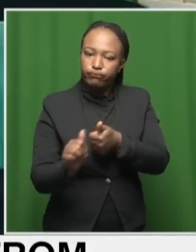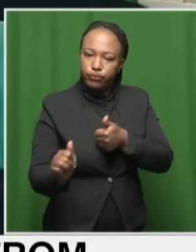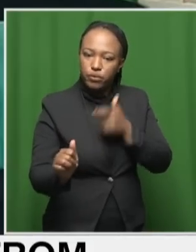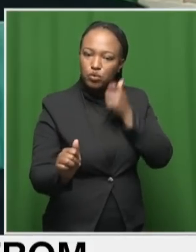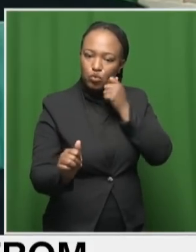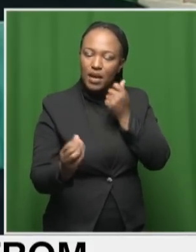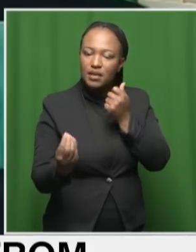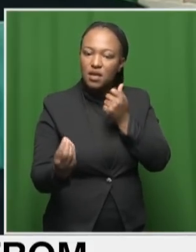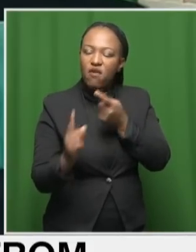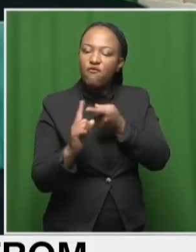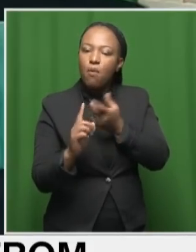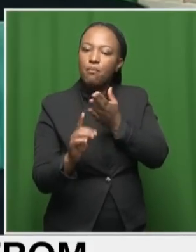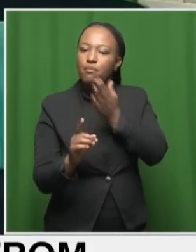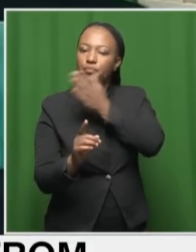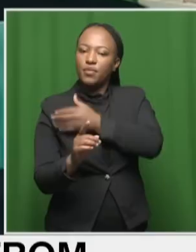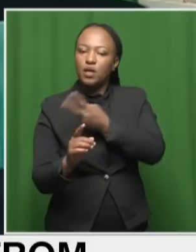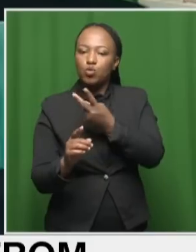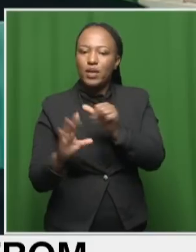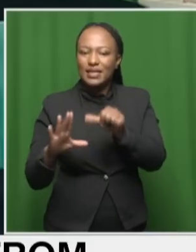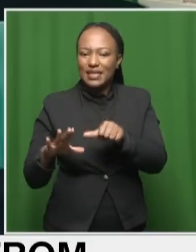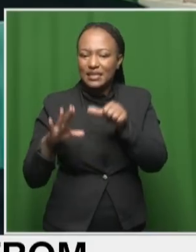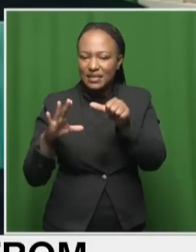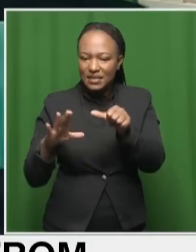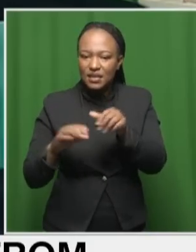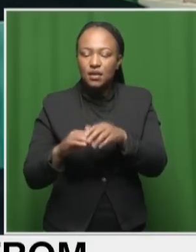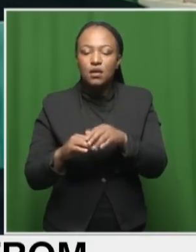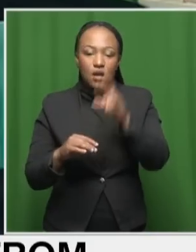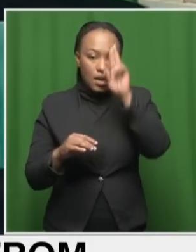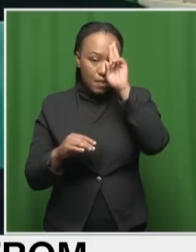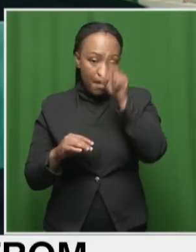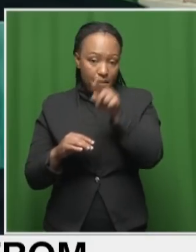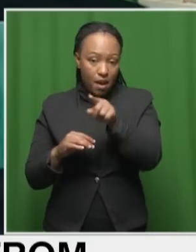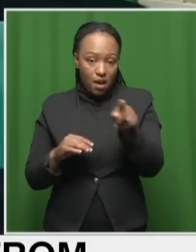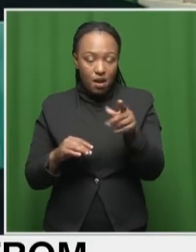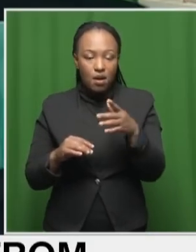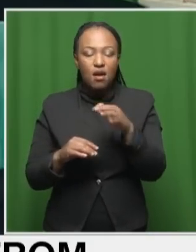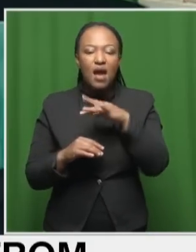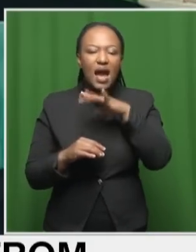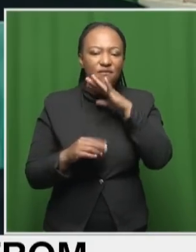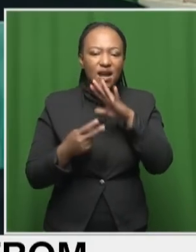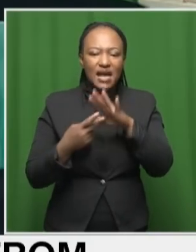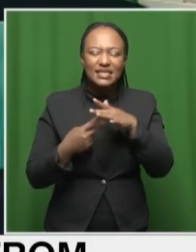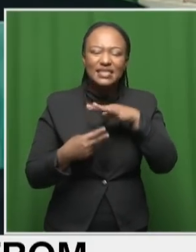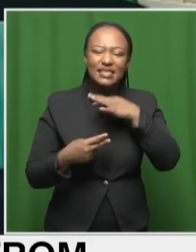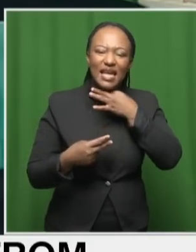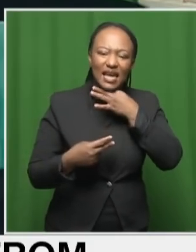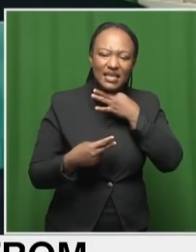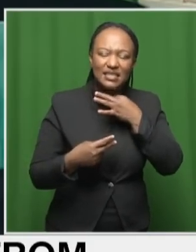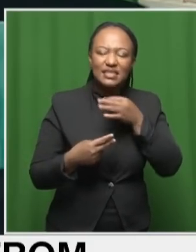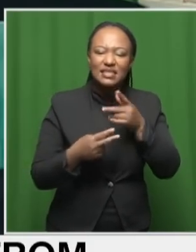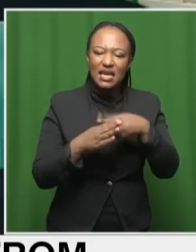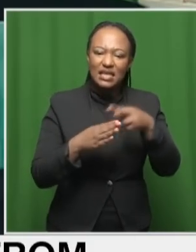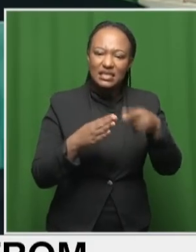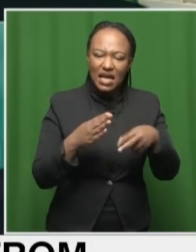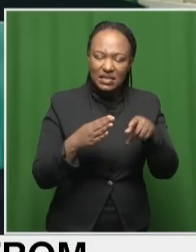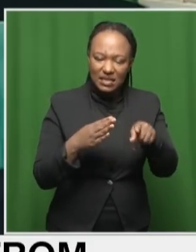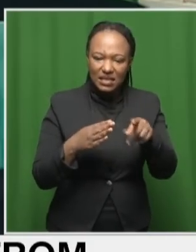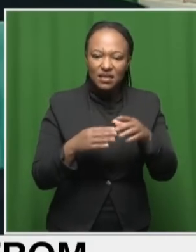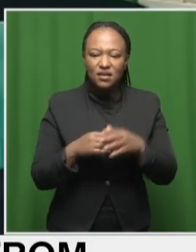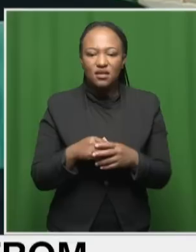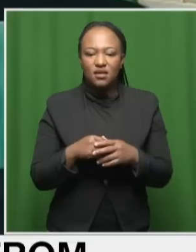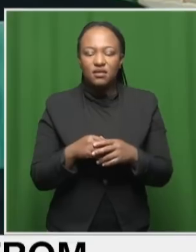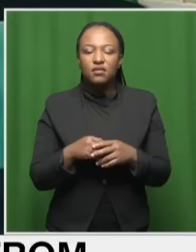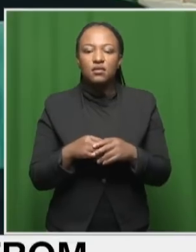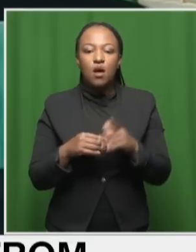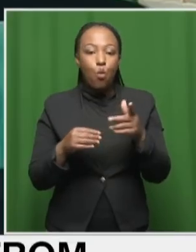from 2016. So the other thing you must remember when you're looking at those Afrikaans and English results is that the way that the